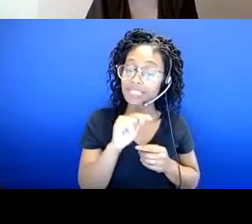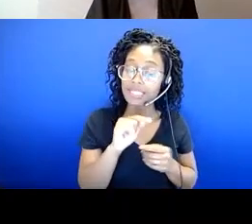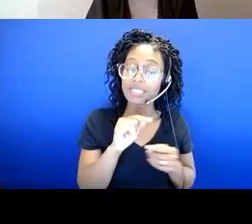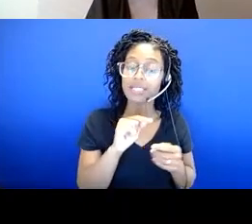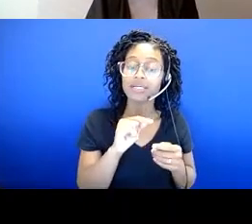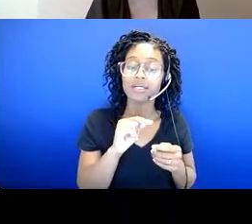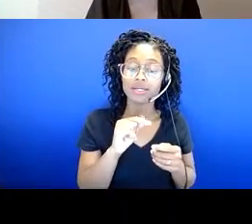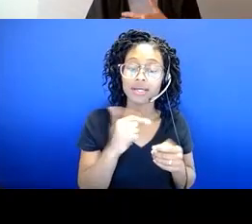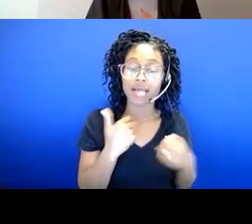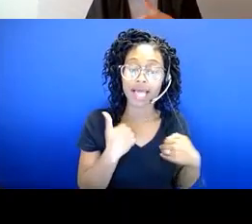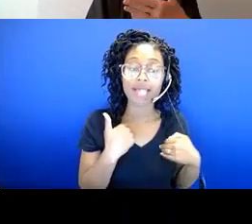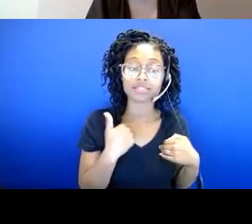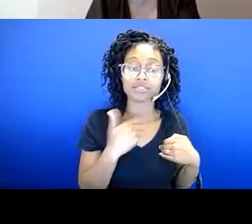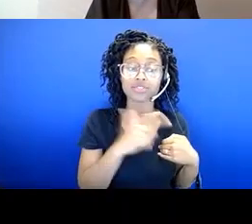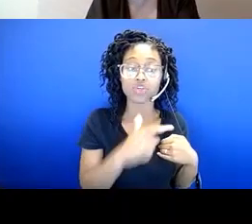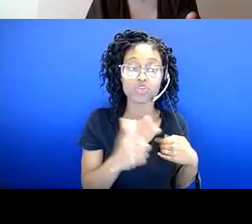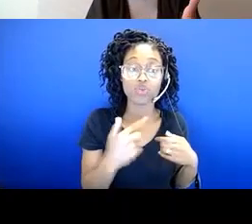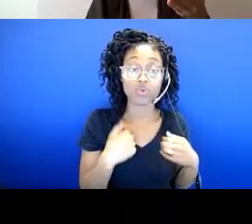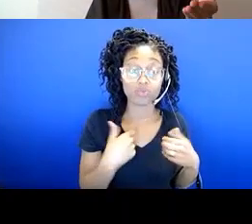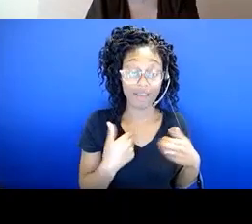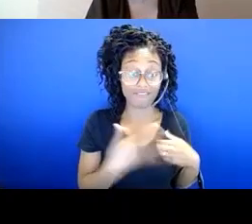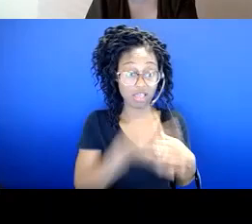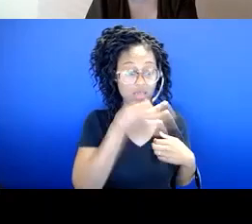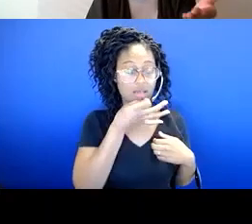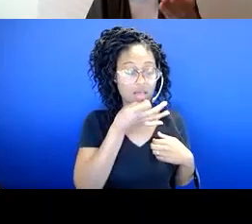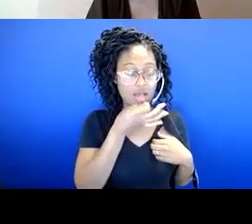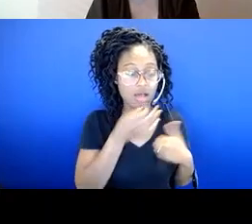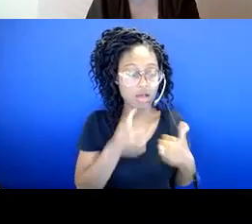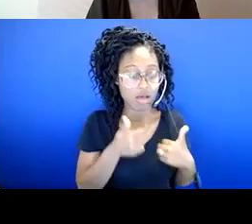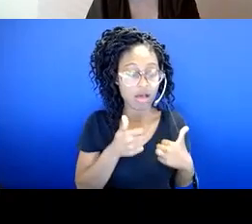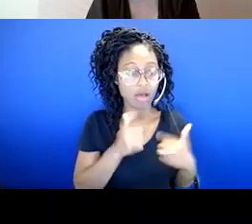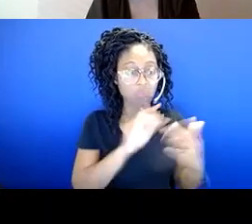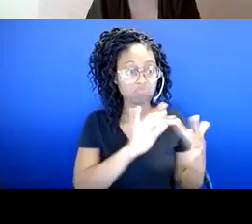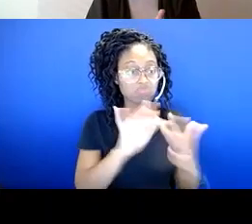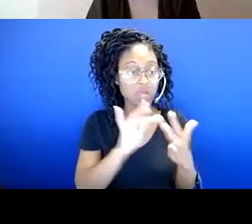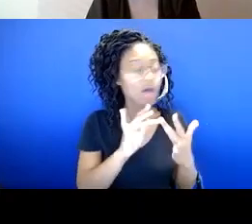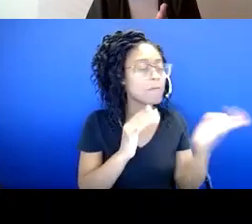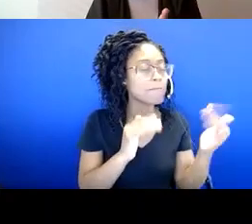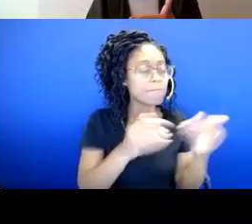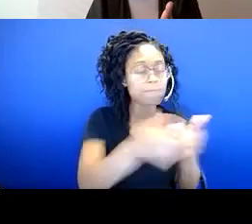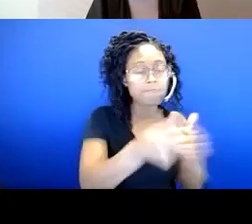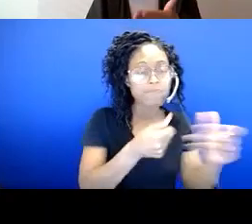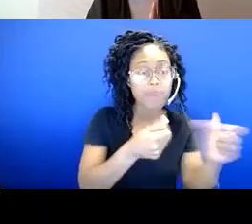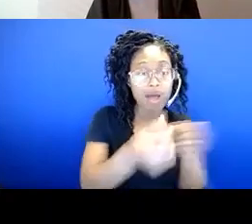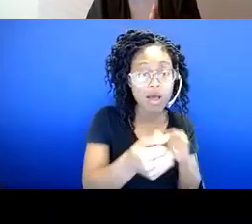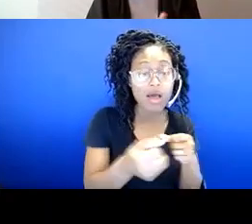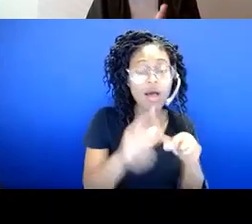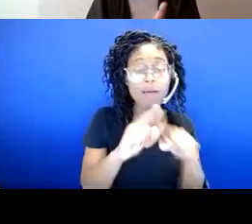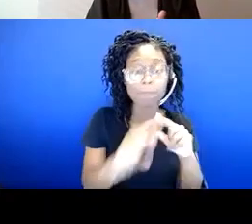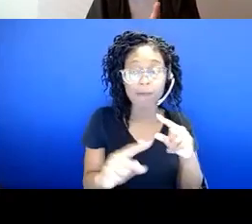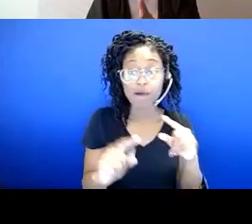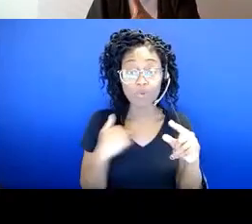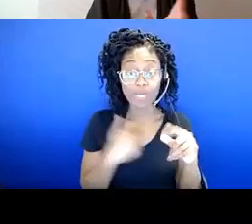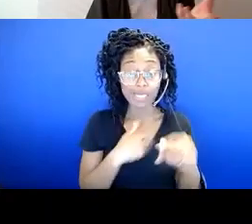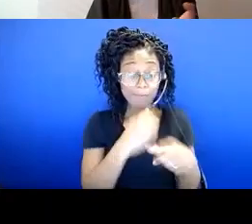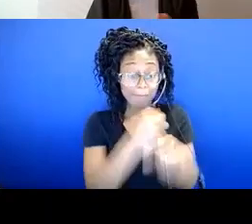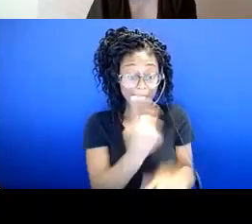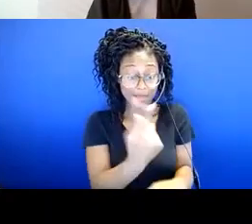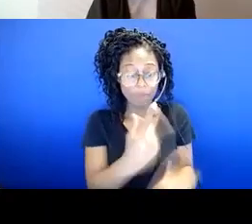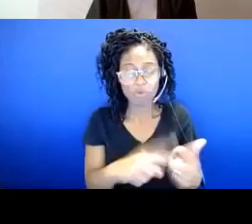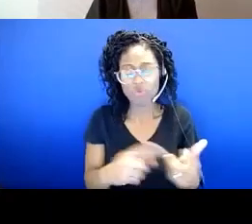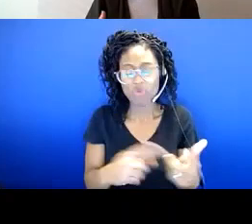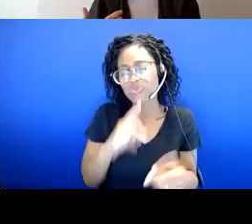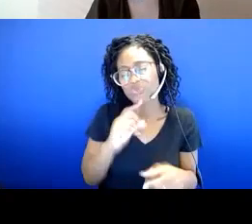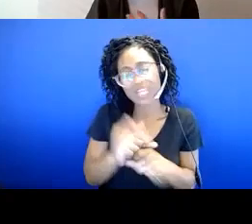dedicated expertise, and we too, it's the user experience that we will best benefit from in making